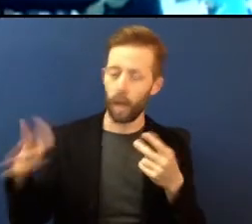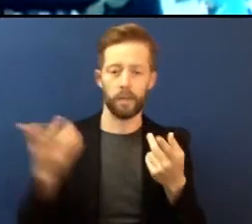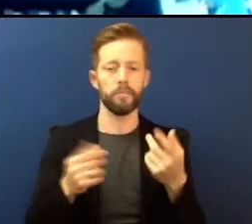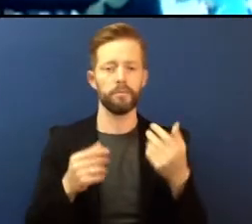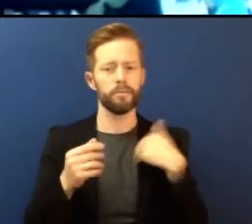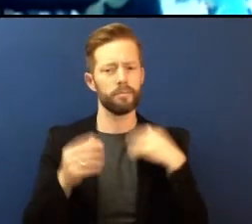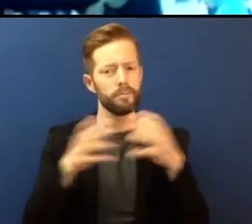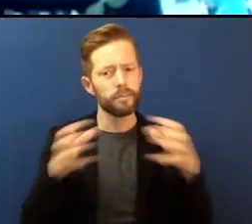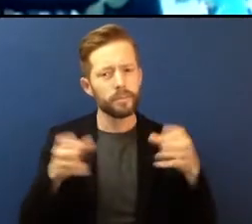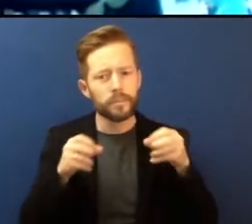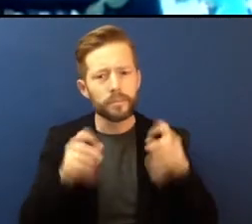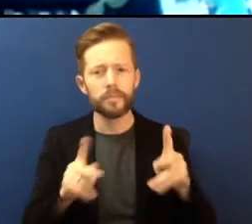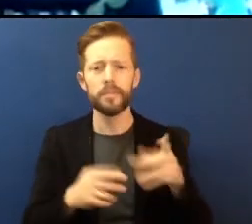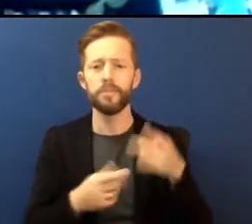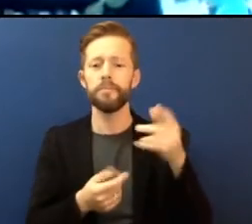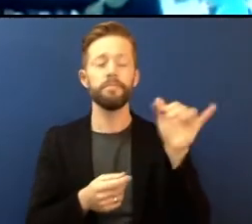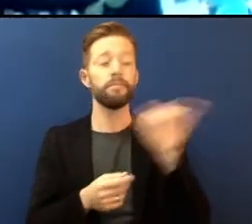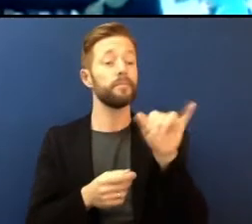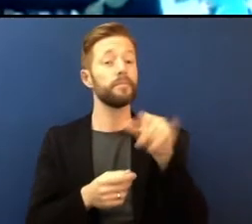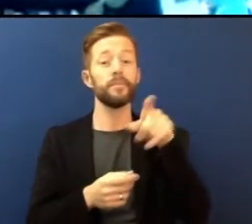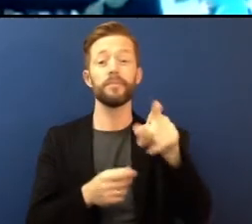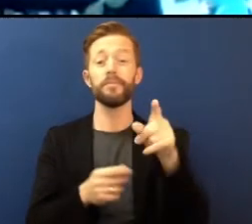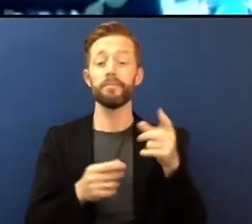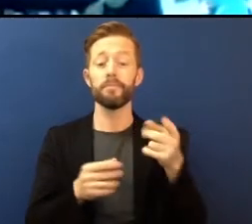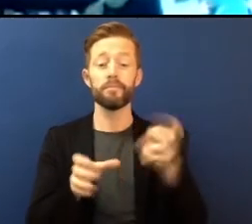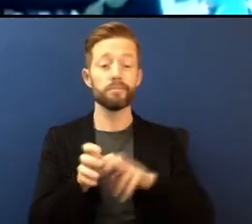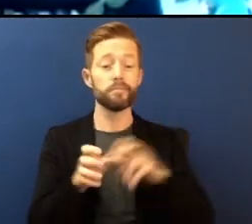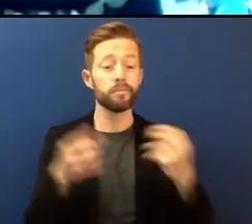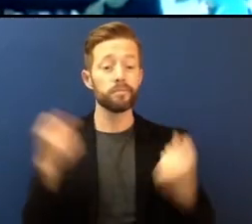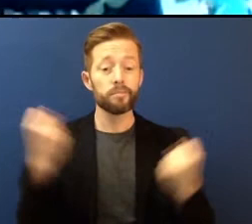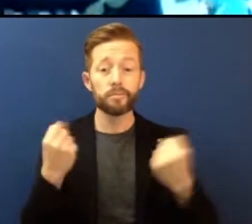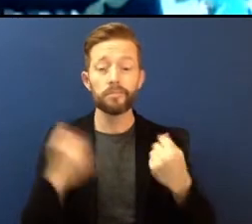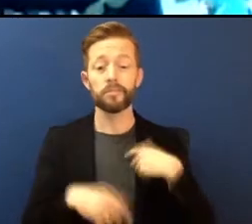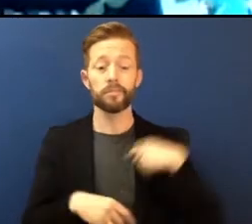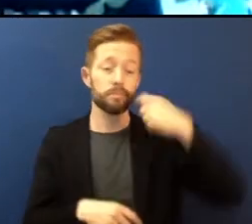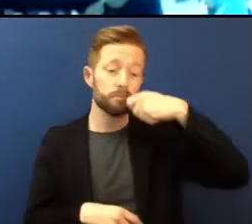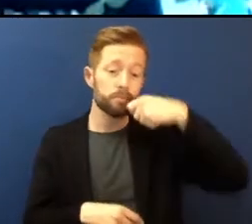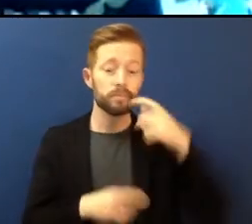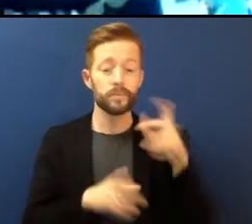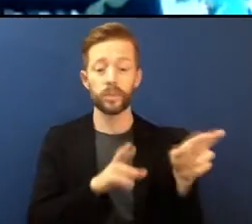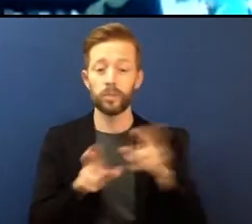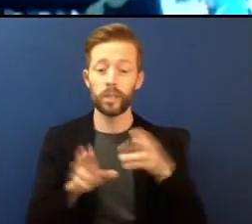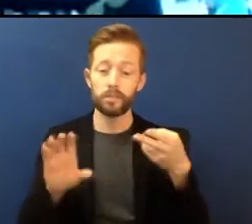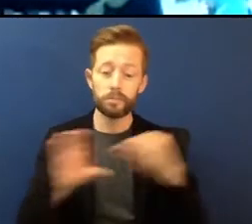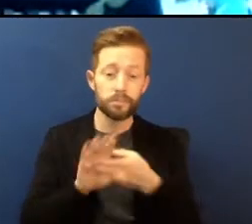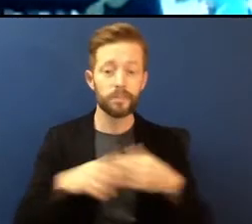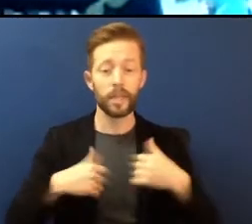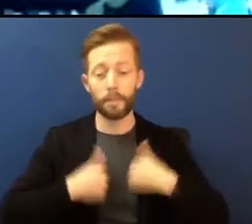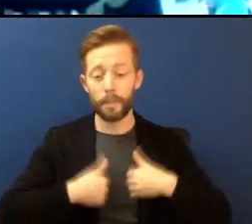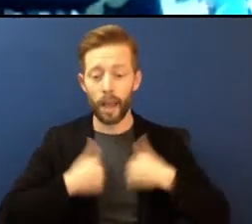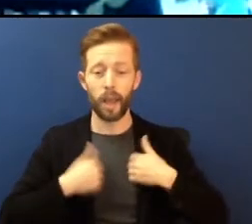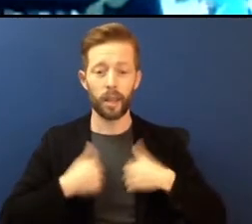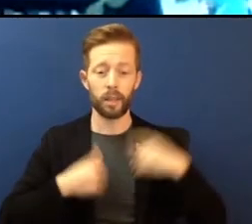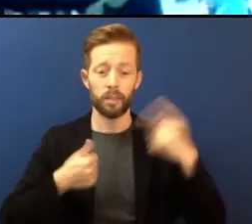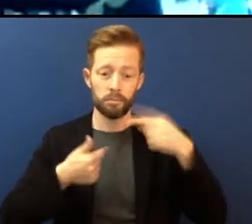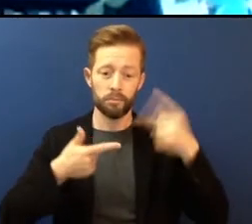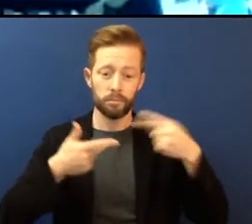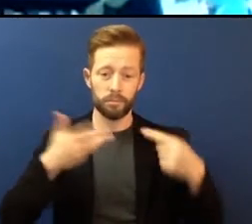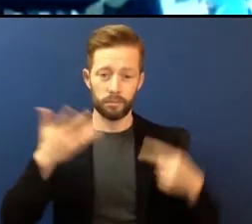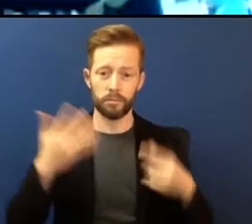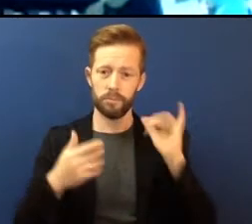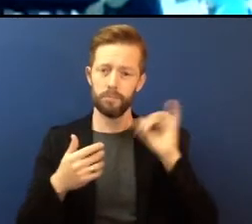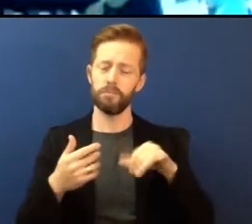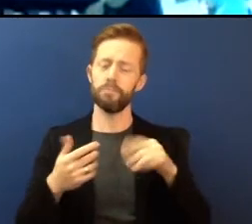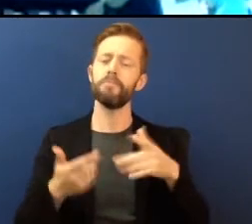different. So there's lots of opportunities. Just think about riding in the car, brushing your teeth, preparing for bed, taking a